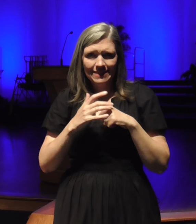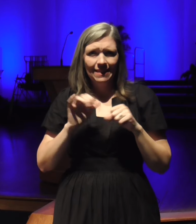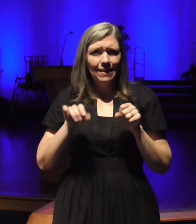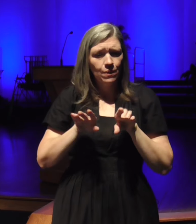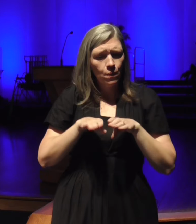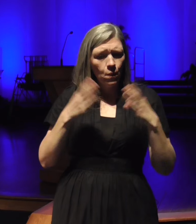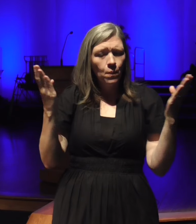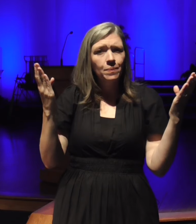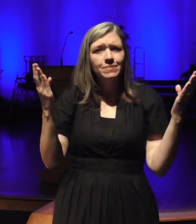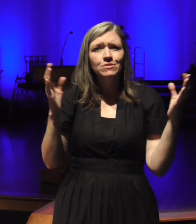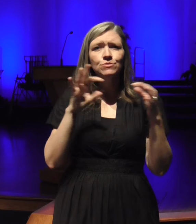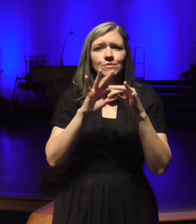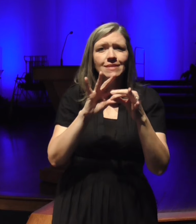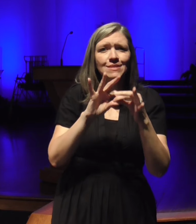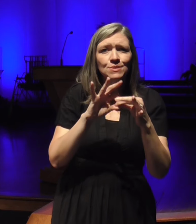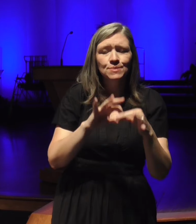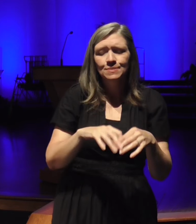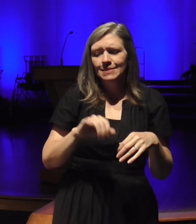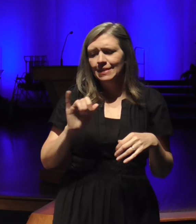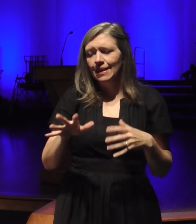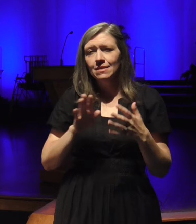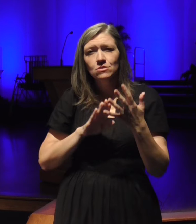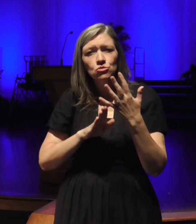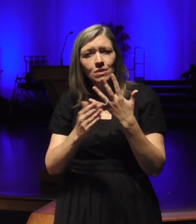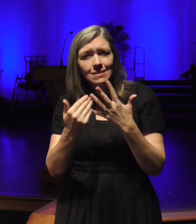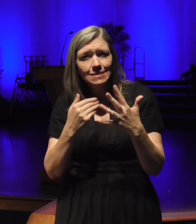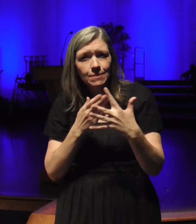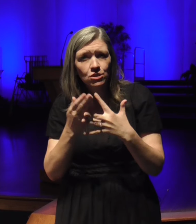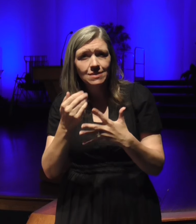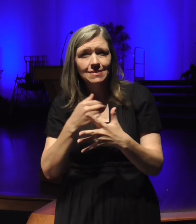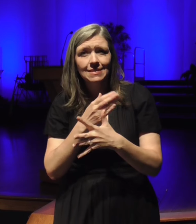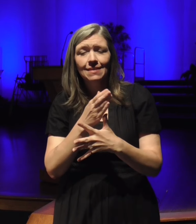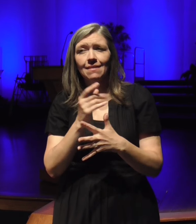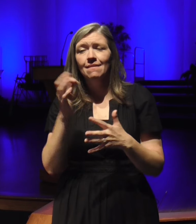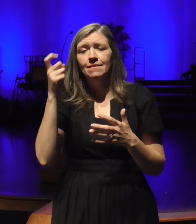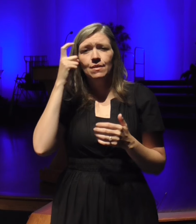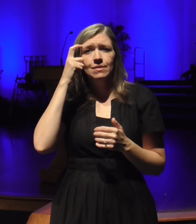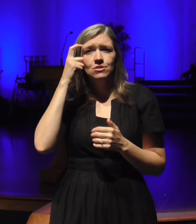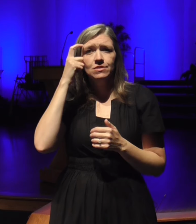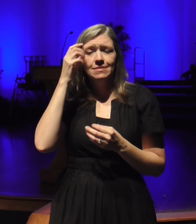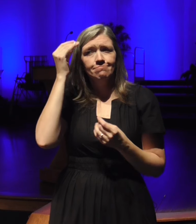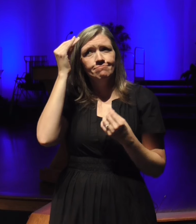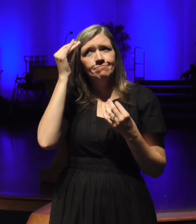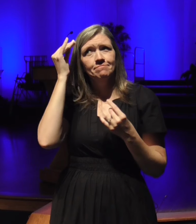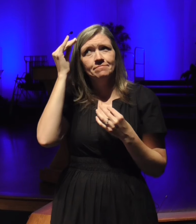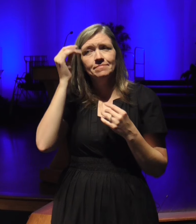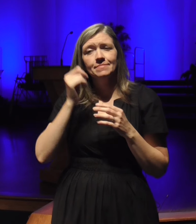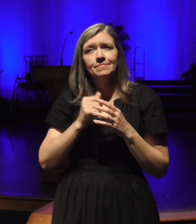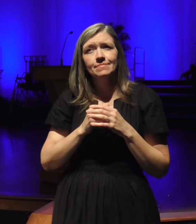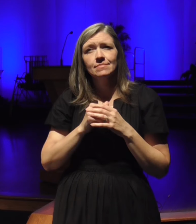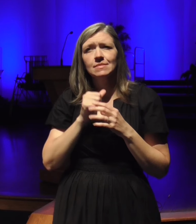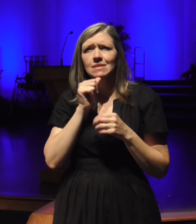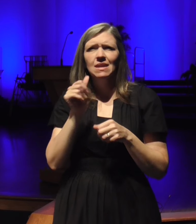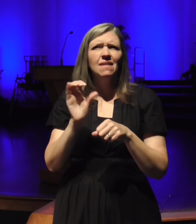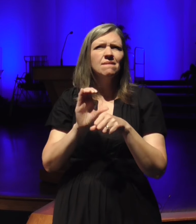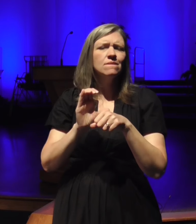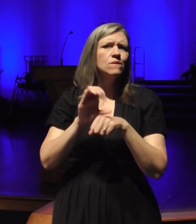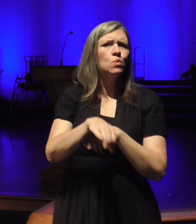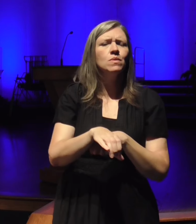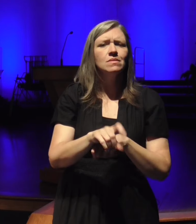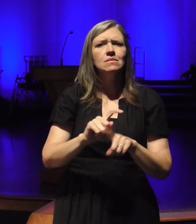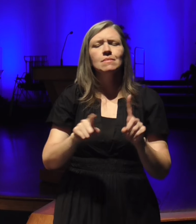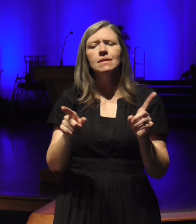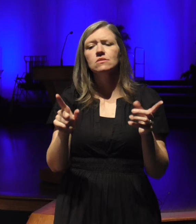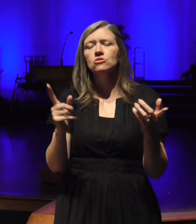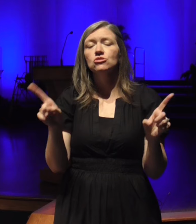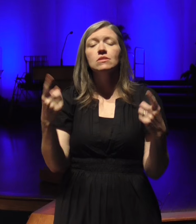may each of us create that space in our heart, that opening in our relationships, that